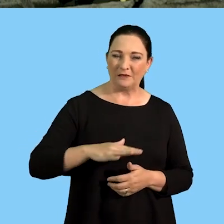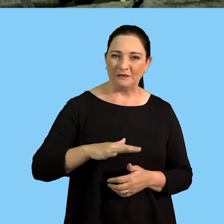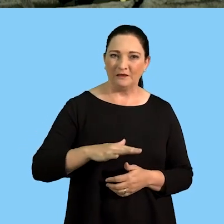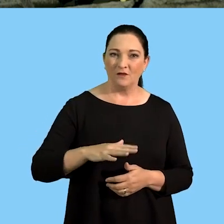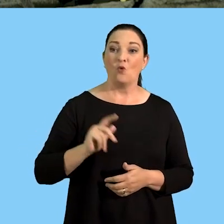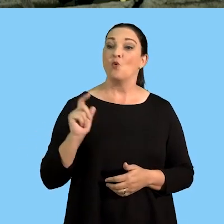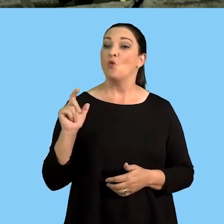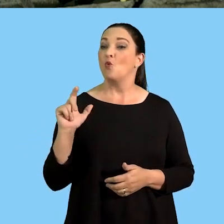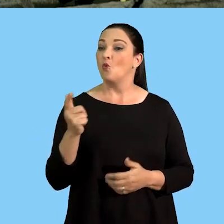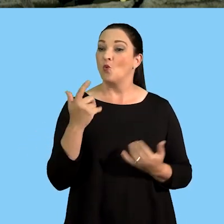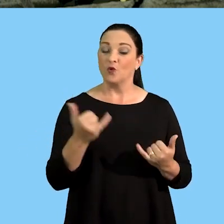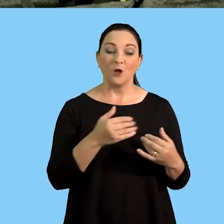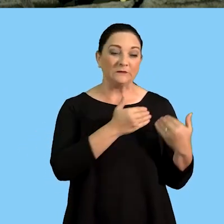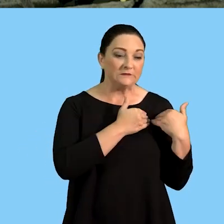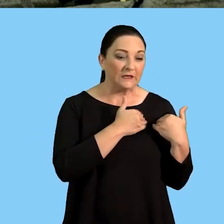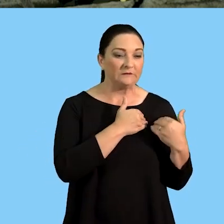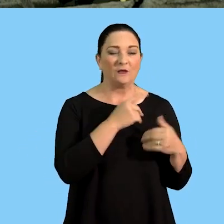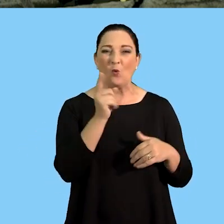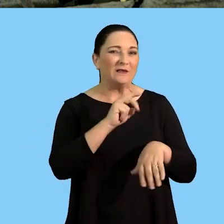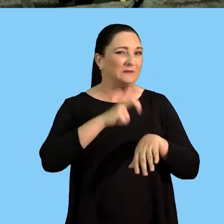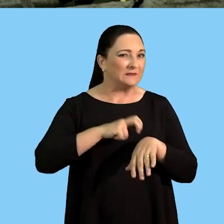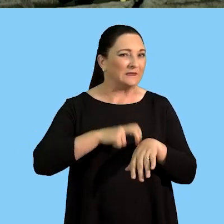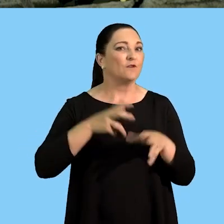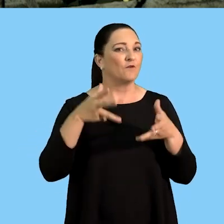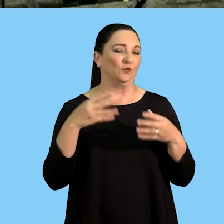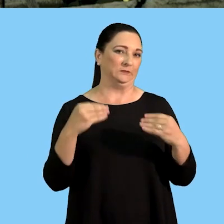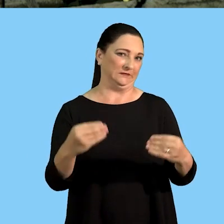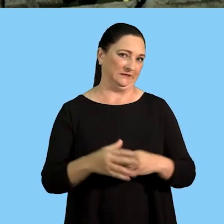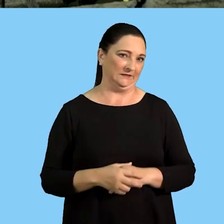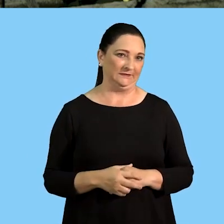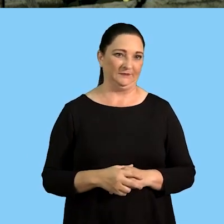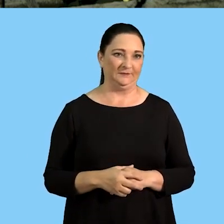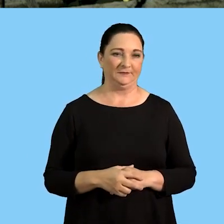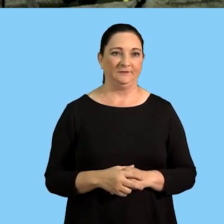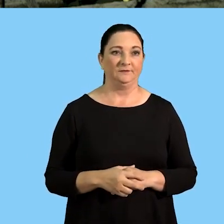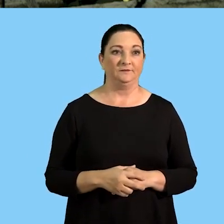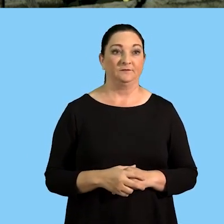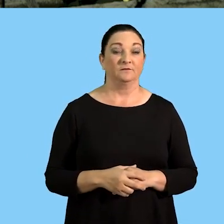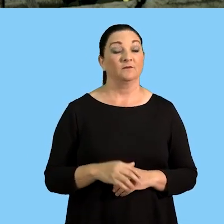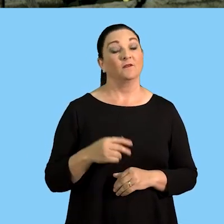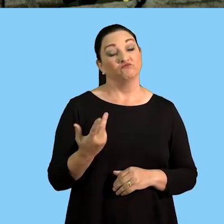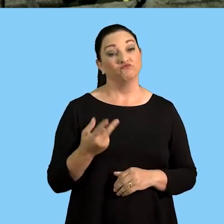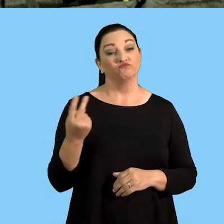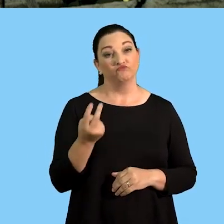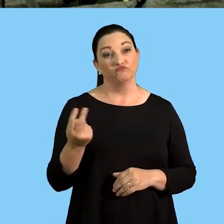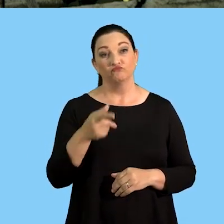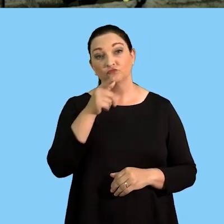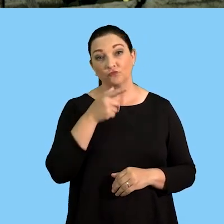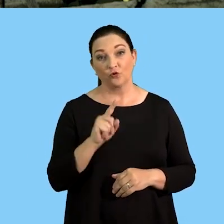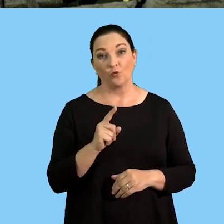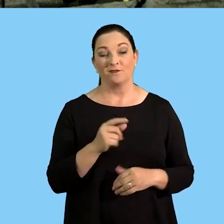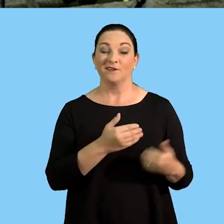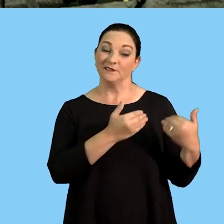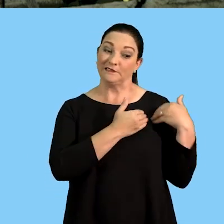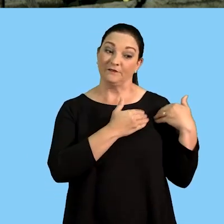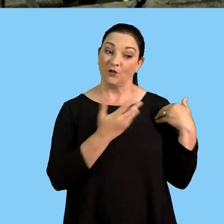in, there are all the safety requirements that are required for a business. We also need to manage